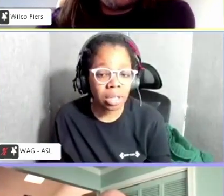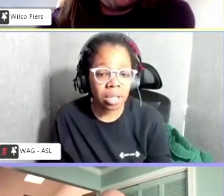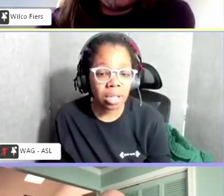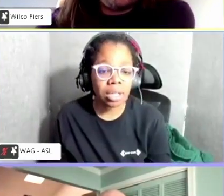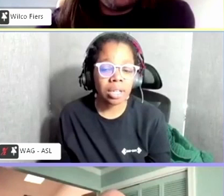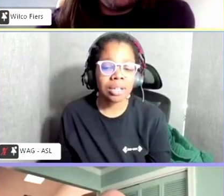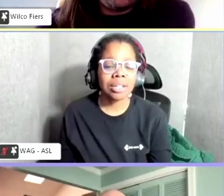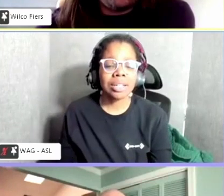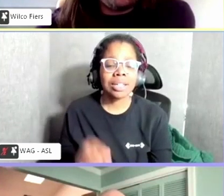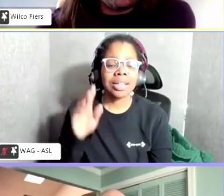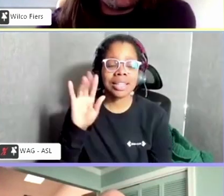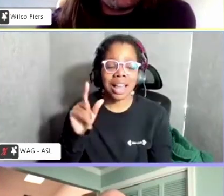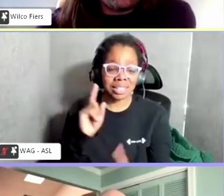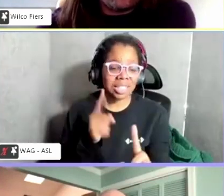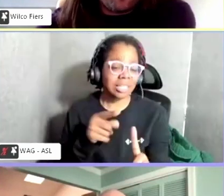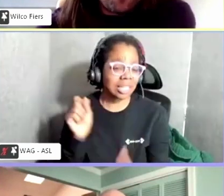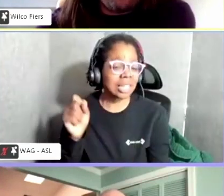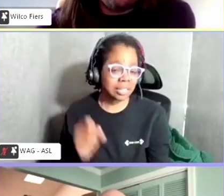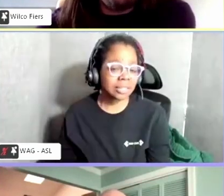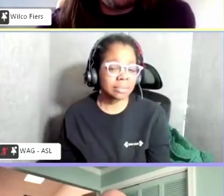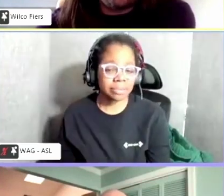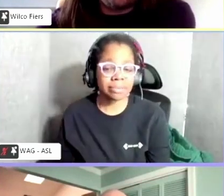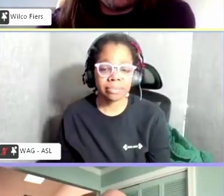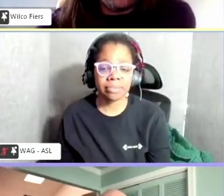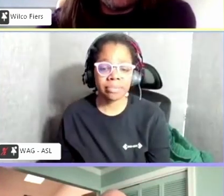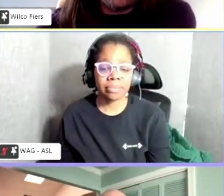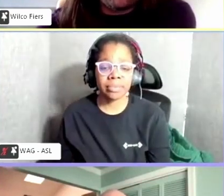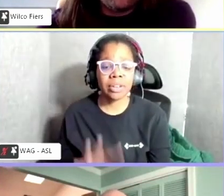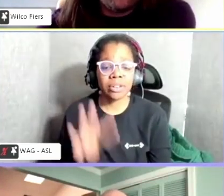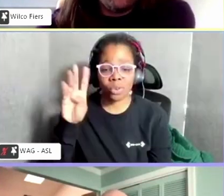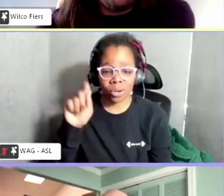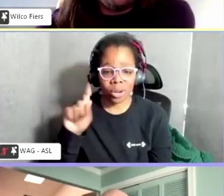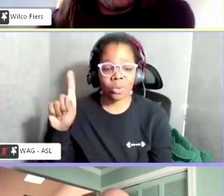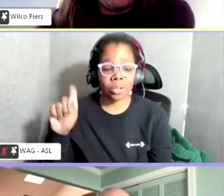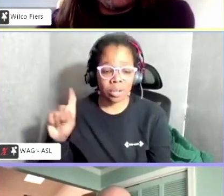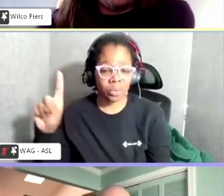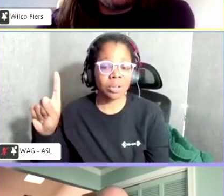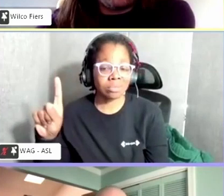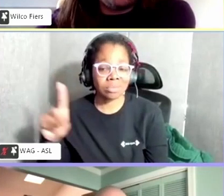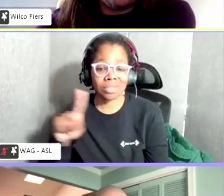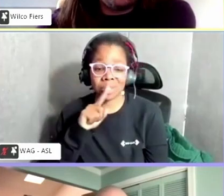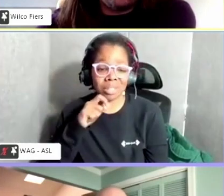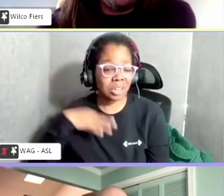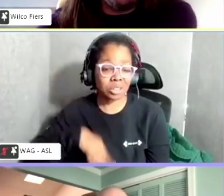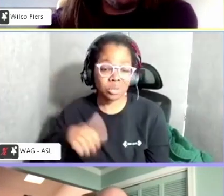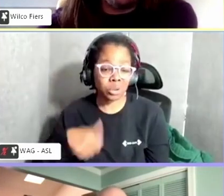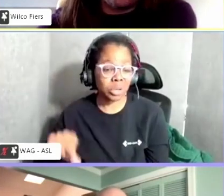That is very much the intent, yes. 4.1.1 is really not useful